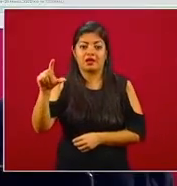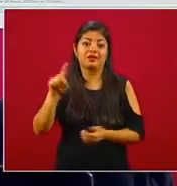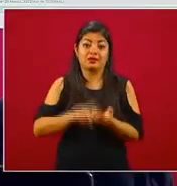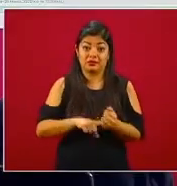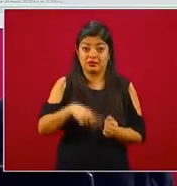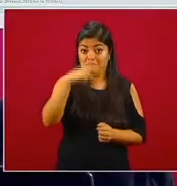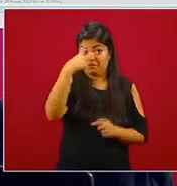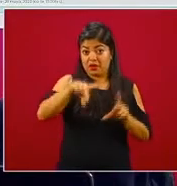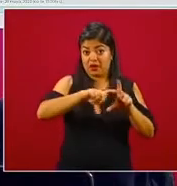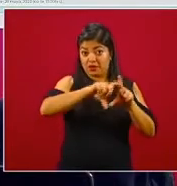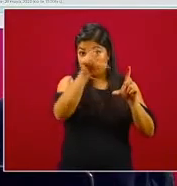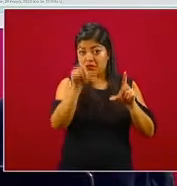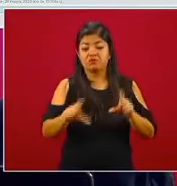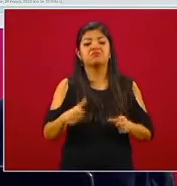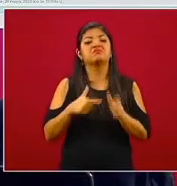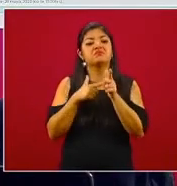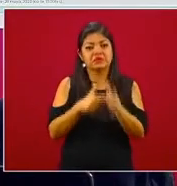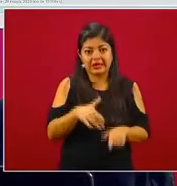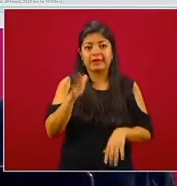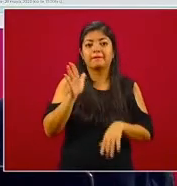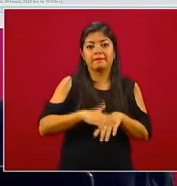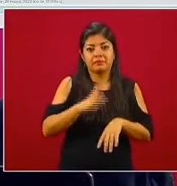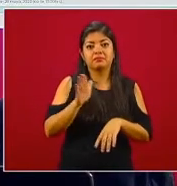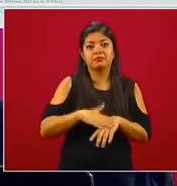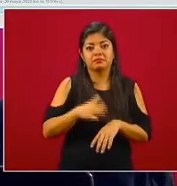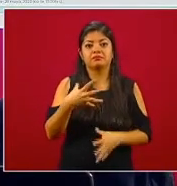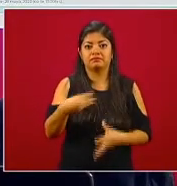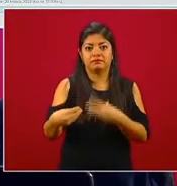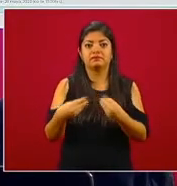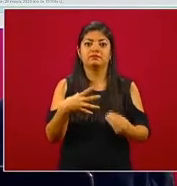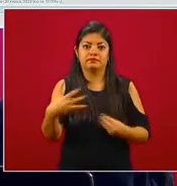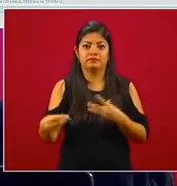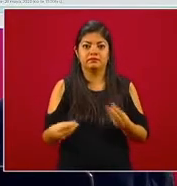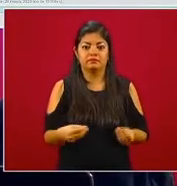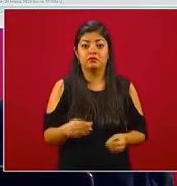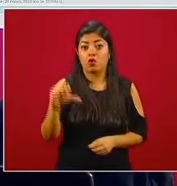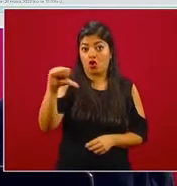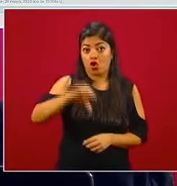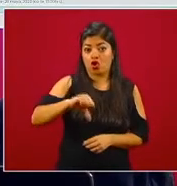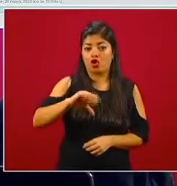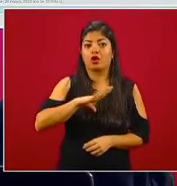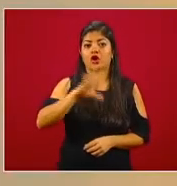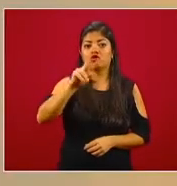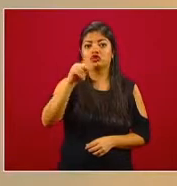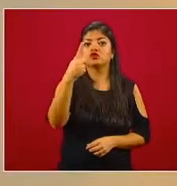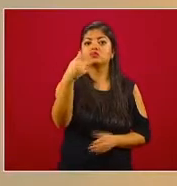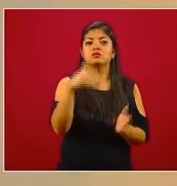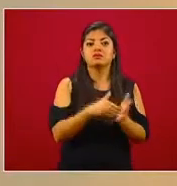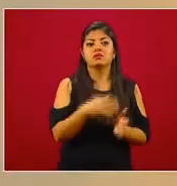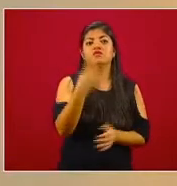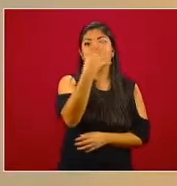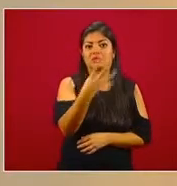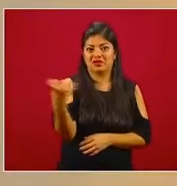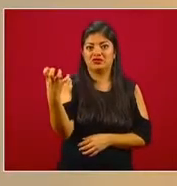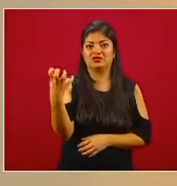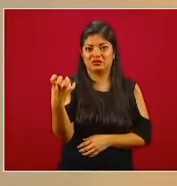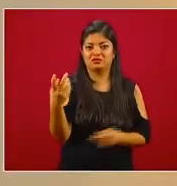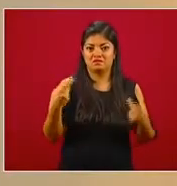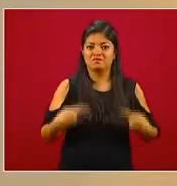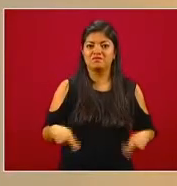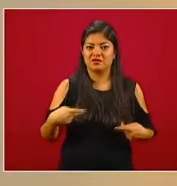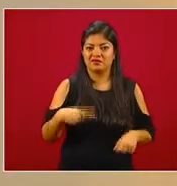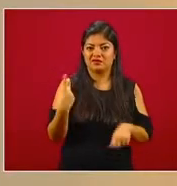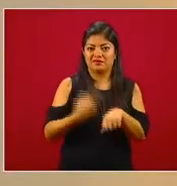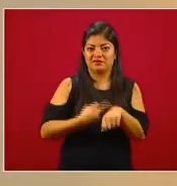their nacional, exhibit la rate. suma So the number sigue will aumentando. continue to grow at a national Y level. hoy tenemos 81.400 casos porque se sumó